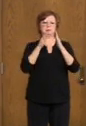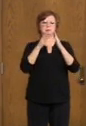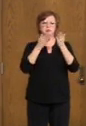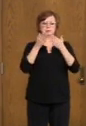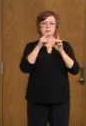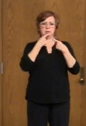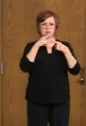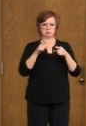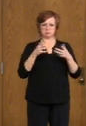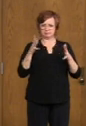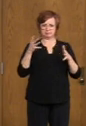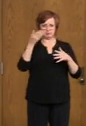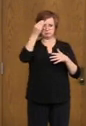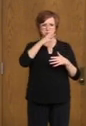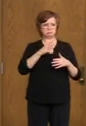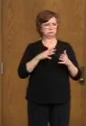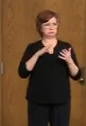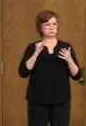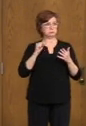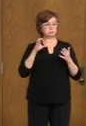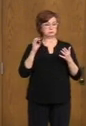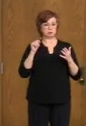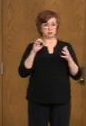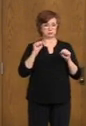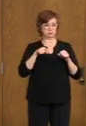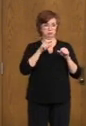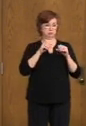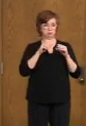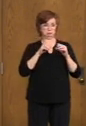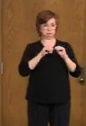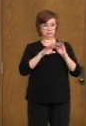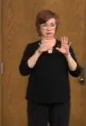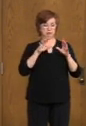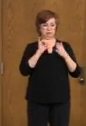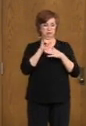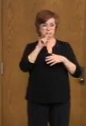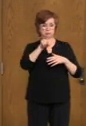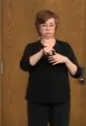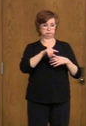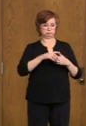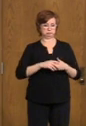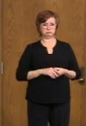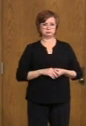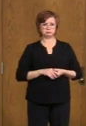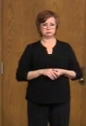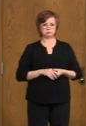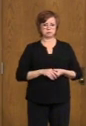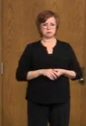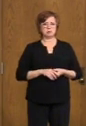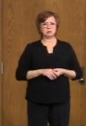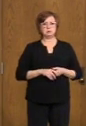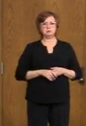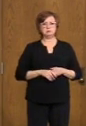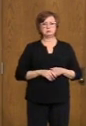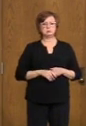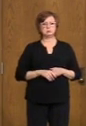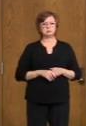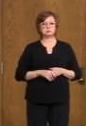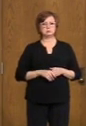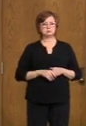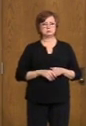not certain, and Scott, maybe you can enlighten on when there are fines that are administered, are the names of